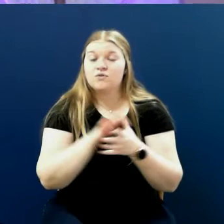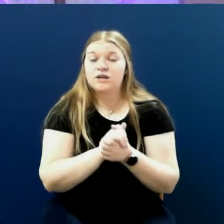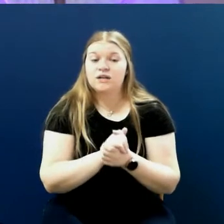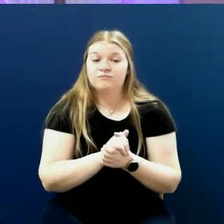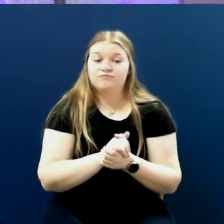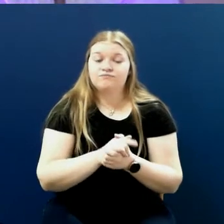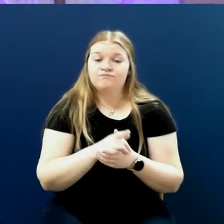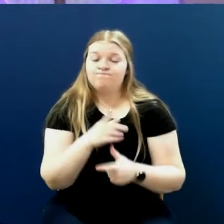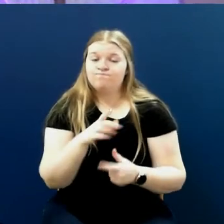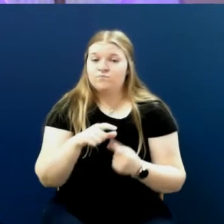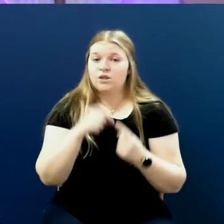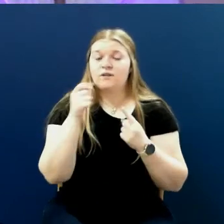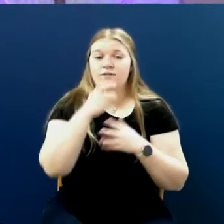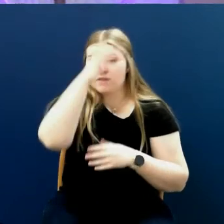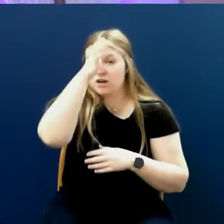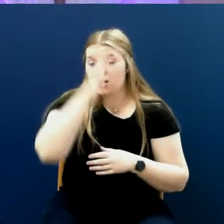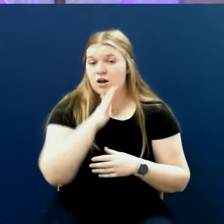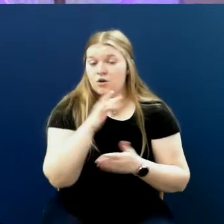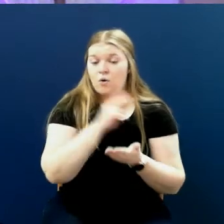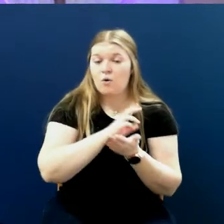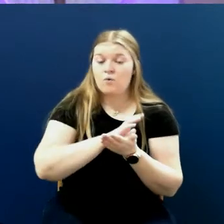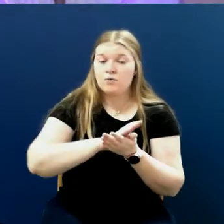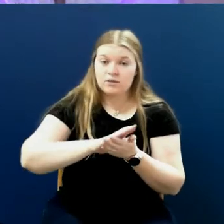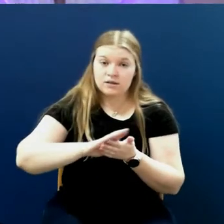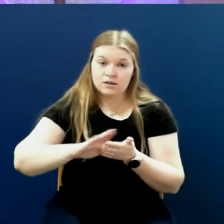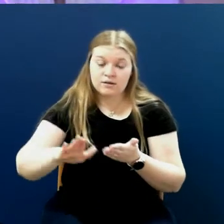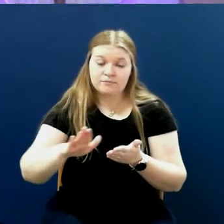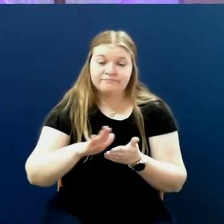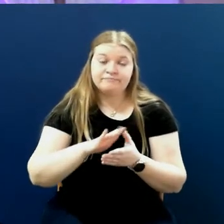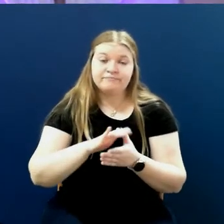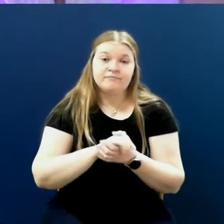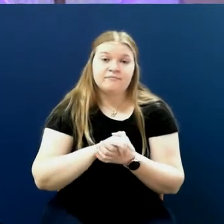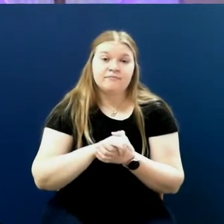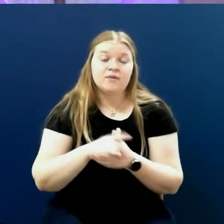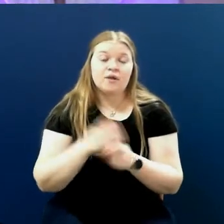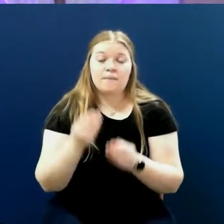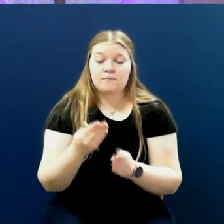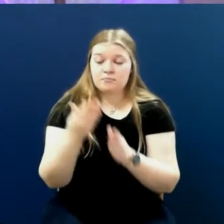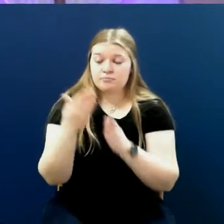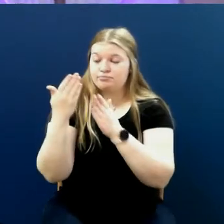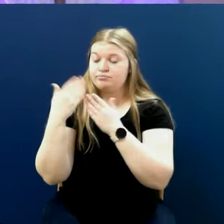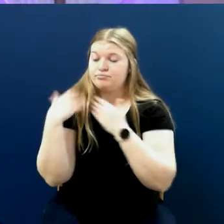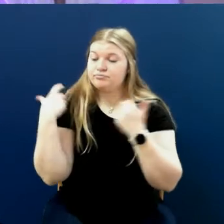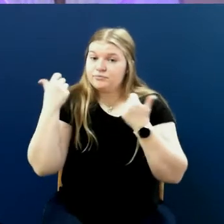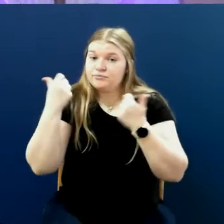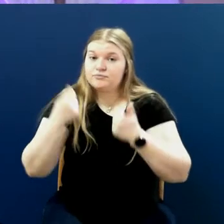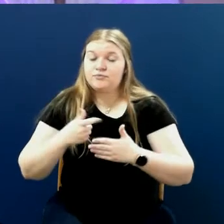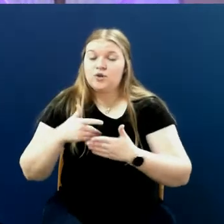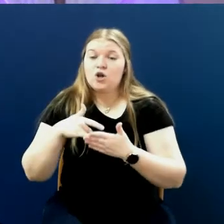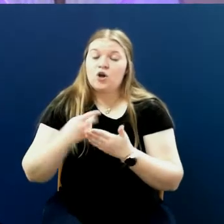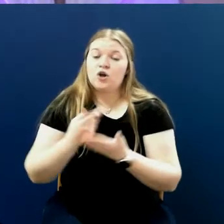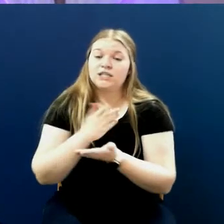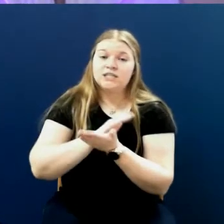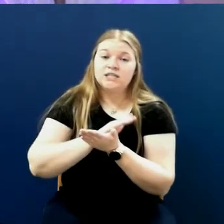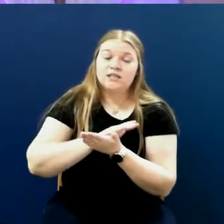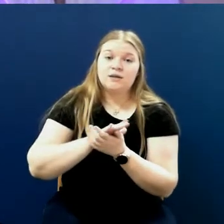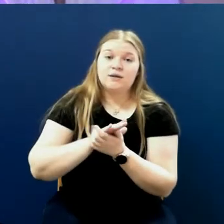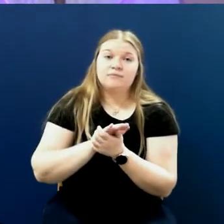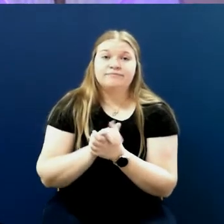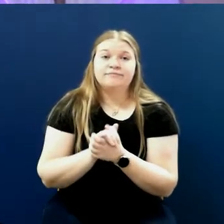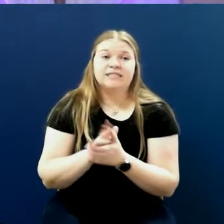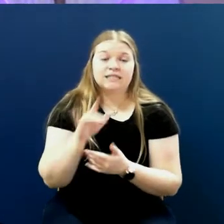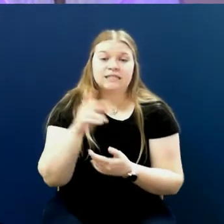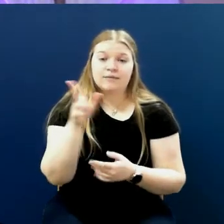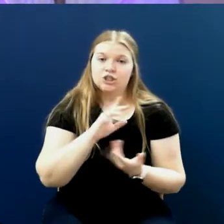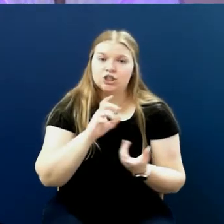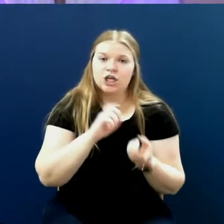and beloved, put on. Now, here's what we are to do. Put on tender mercies. Now, that put on is the same as